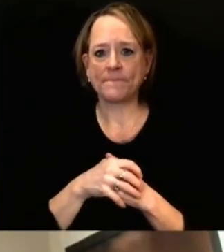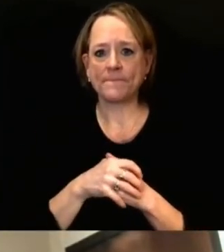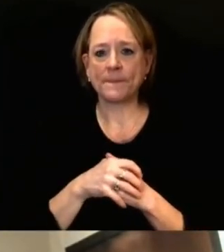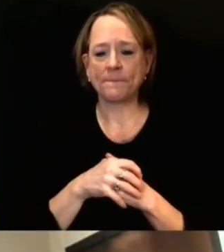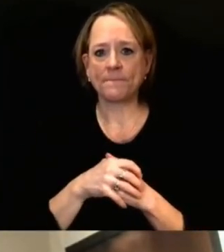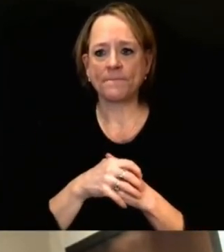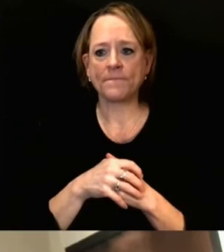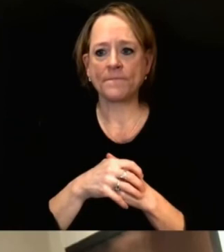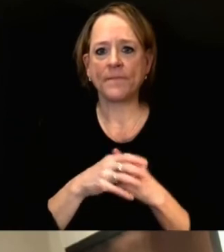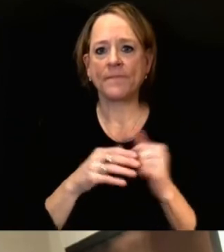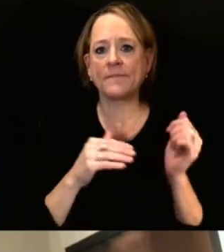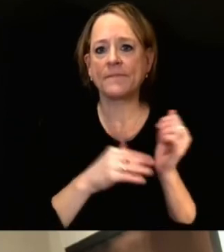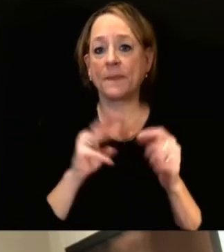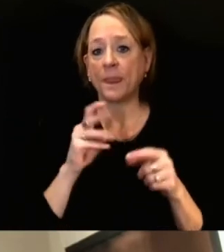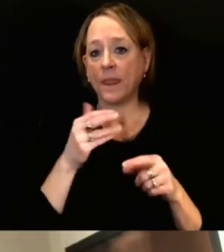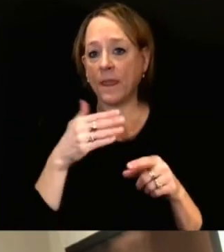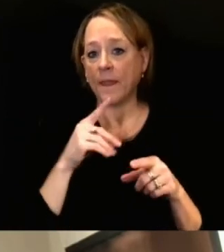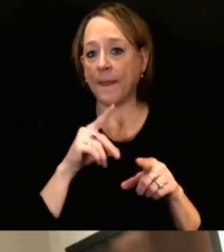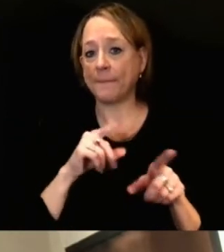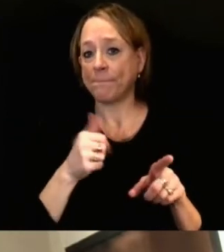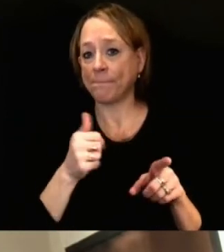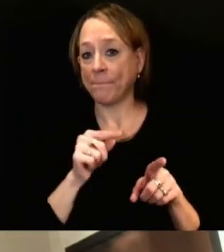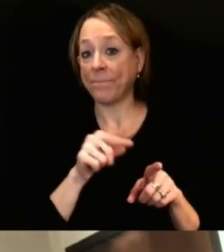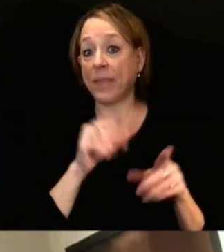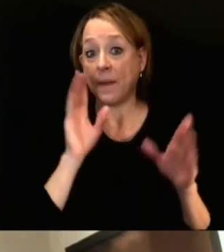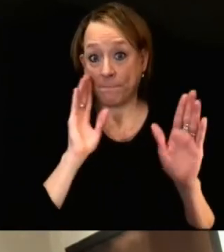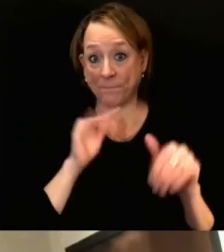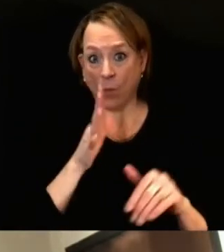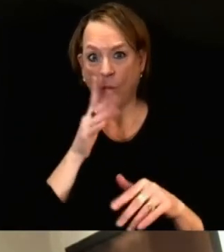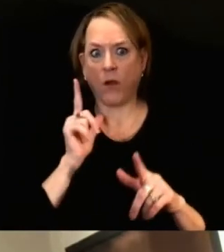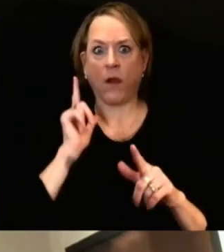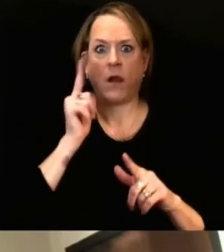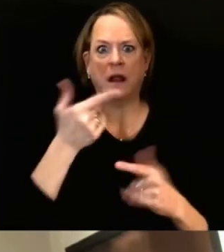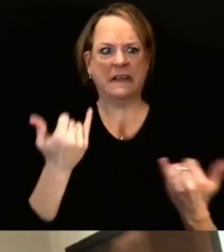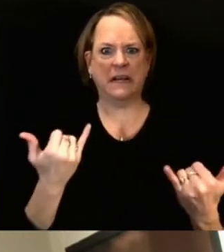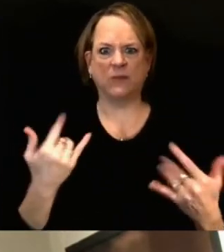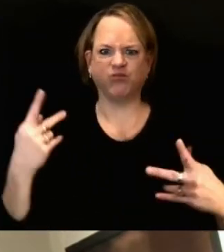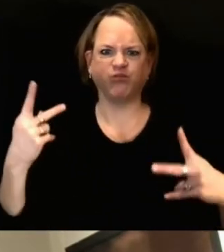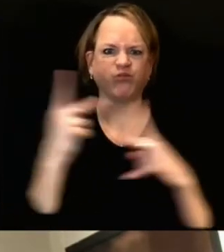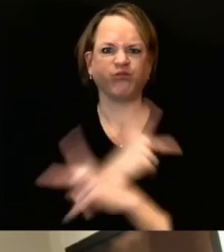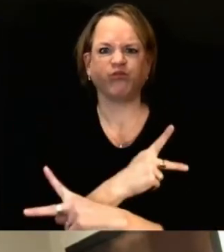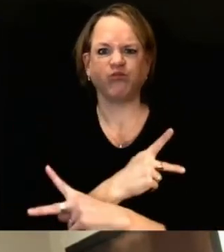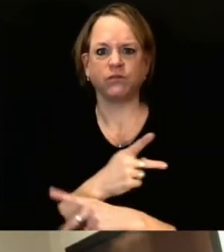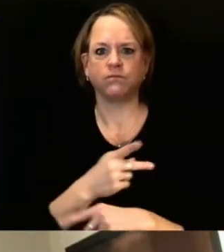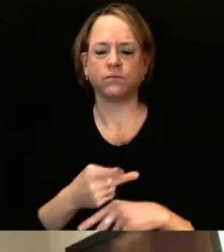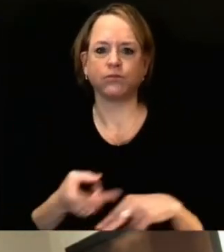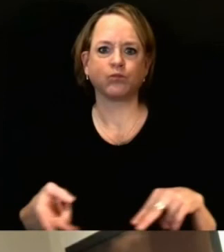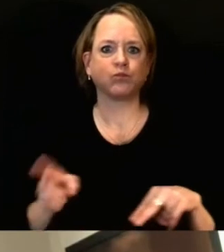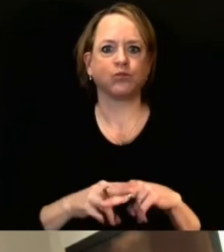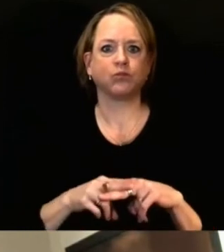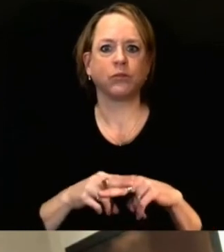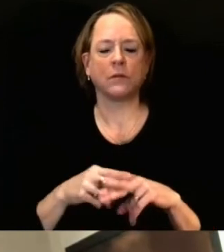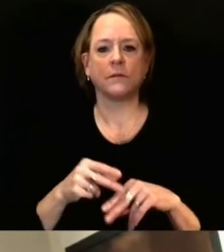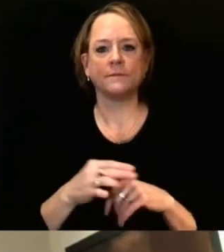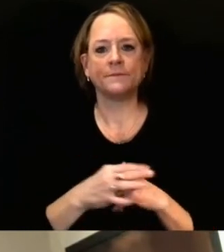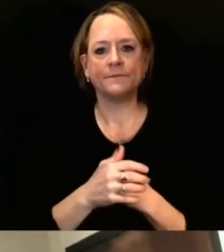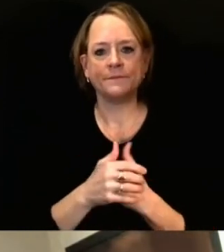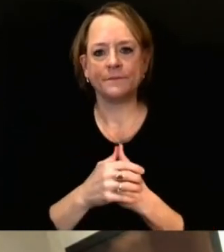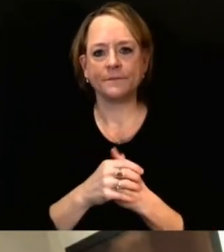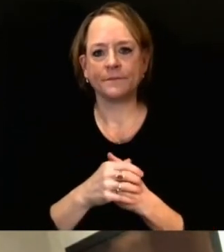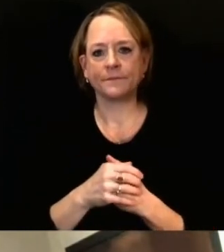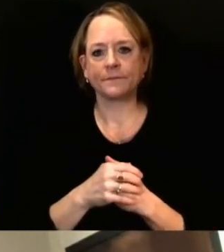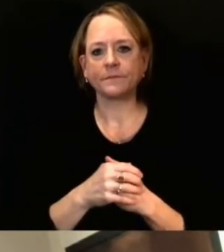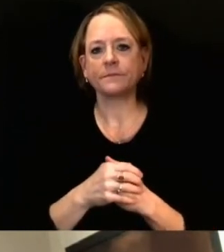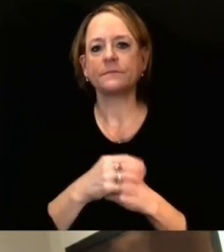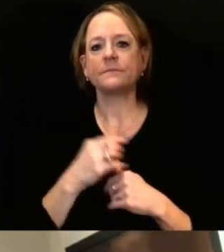seen in some places, anticipates a peak during early to mid-January. This always,